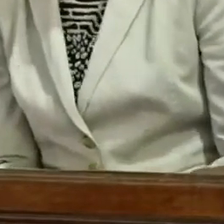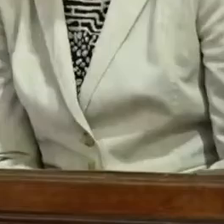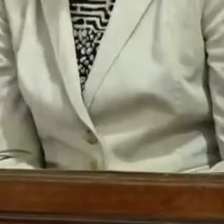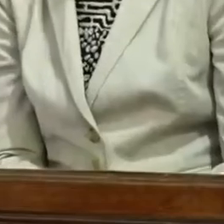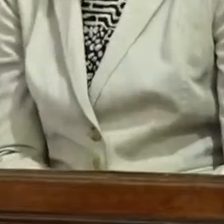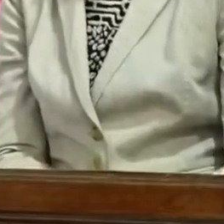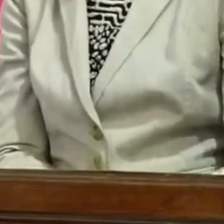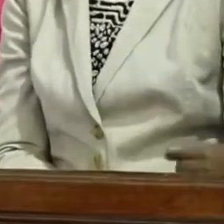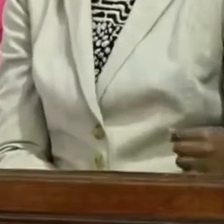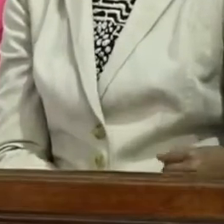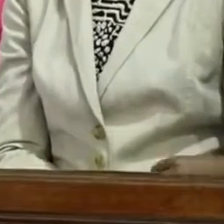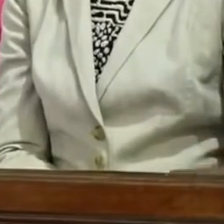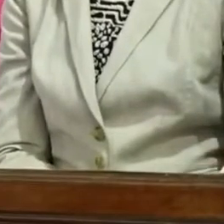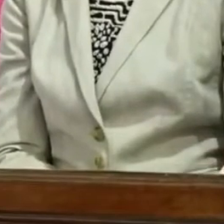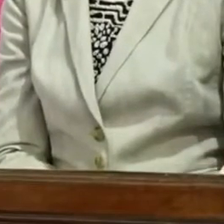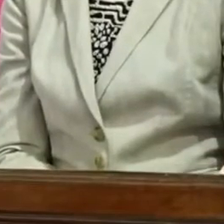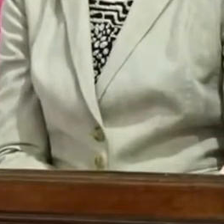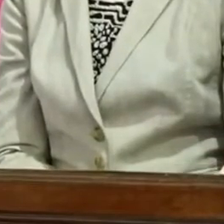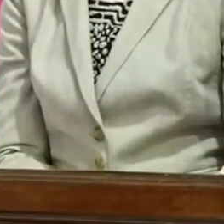Jesus.